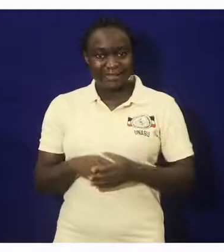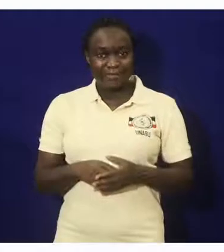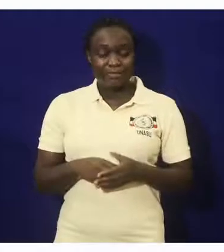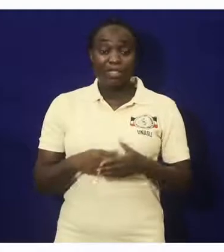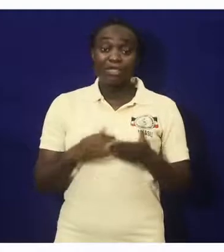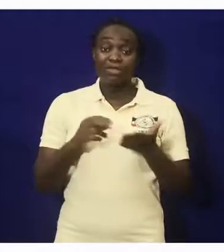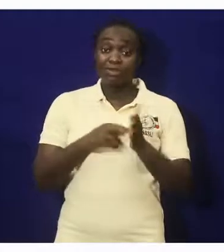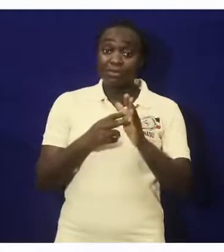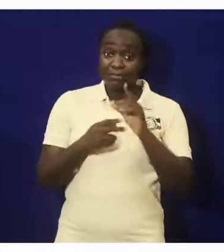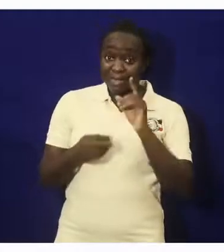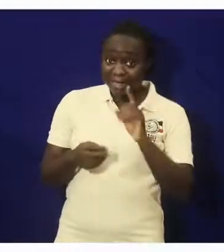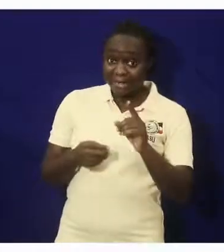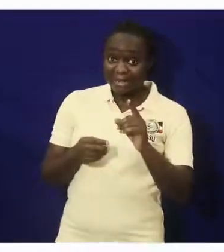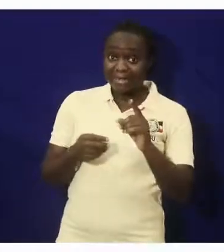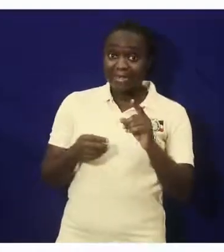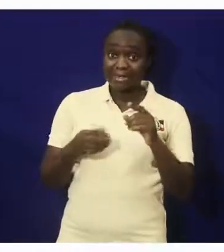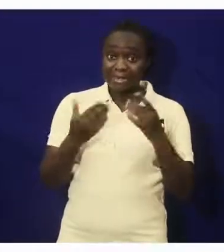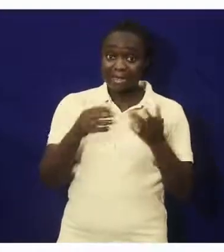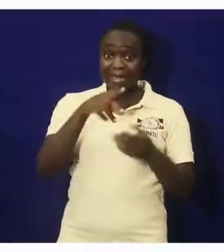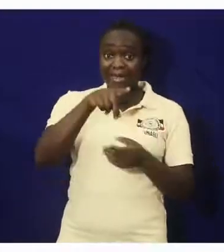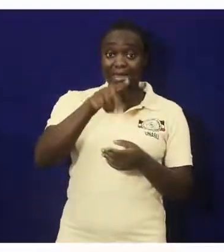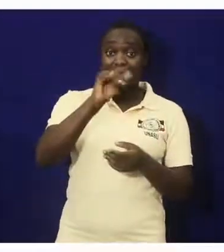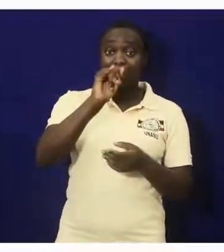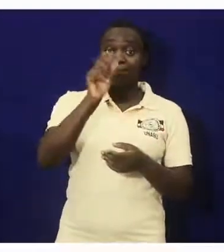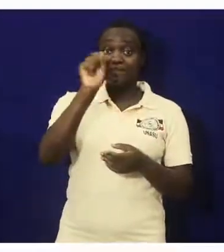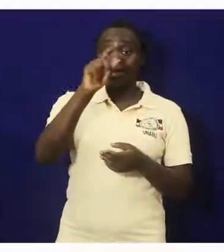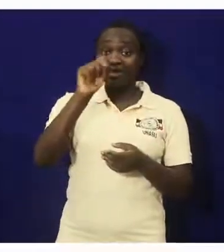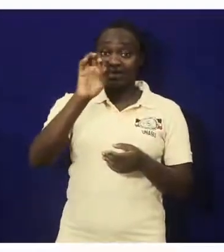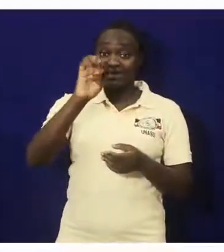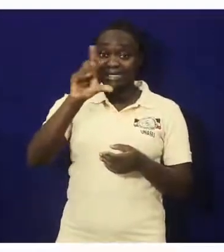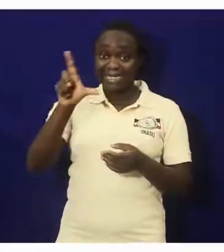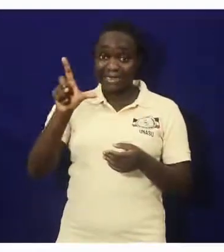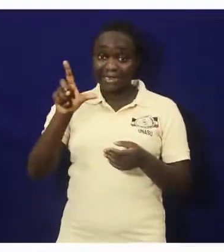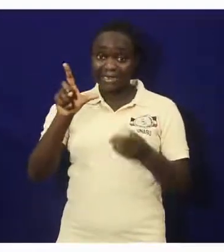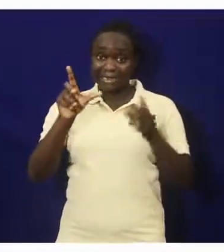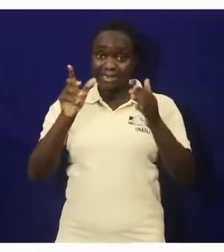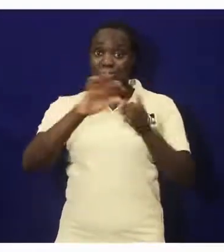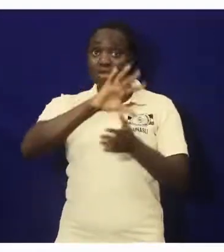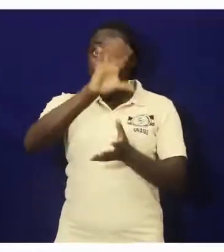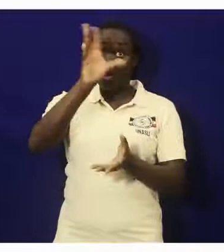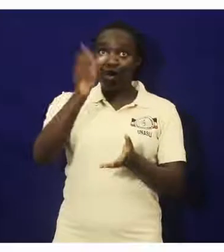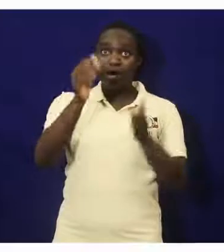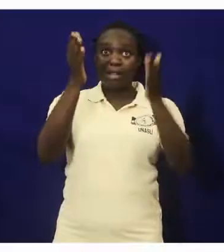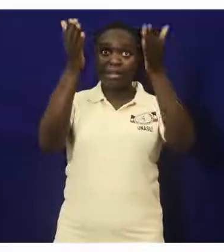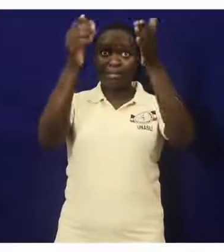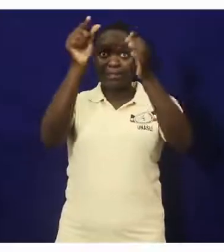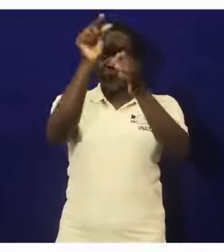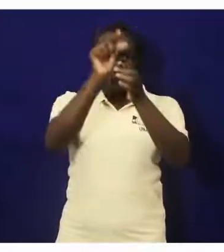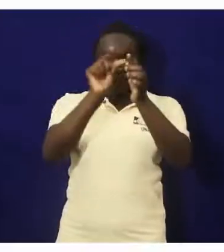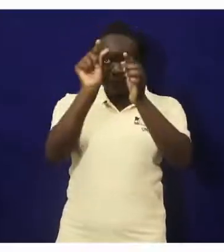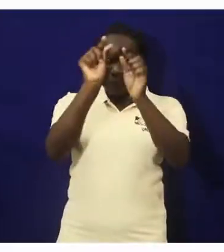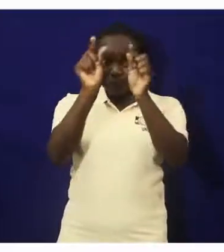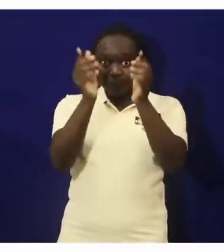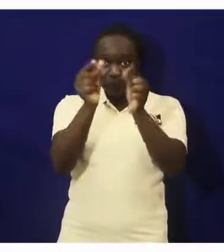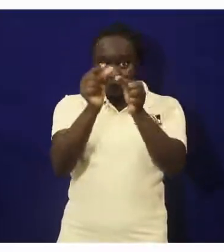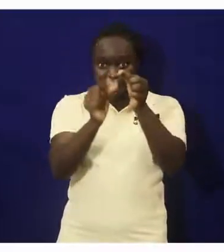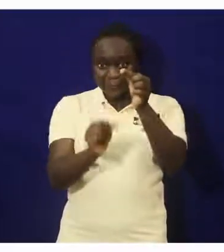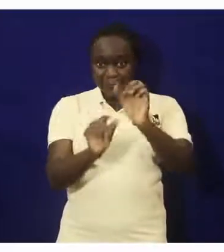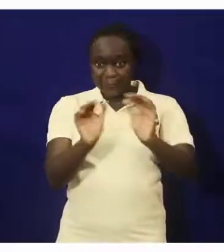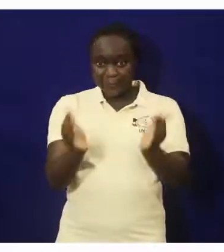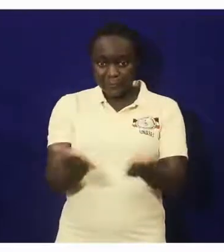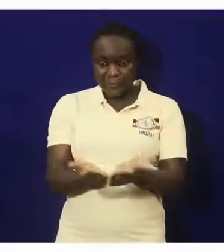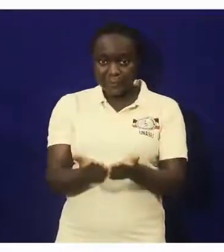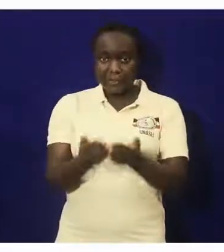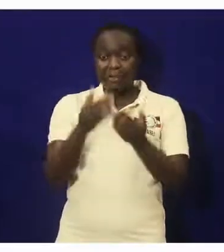pistil has this shape. Remember the stigma, remember